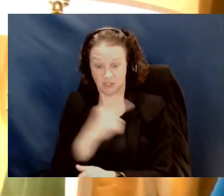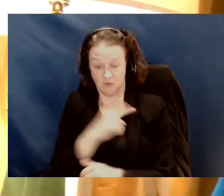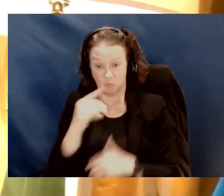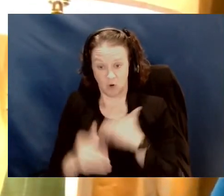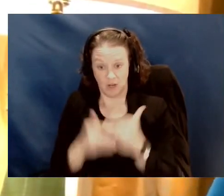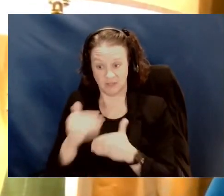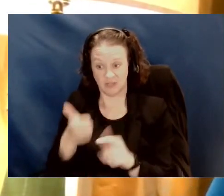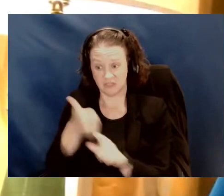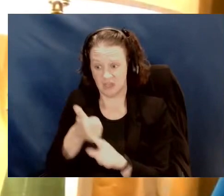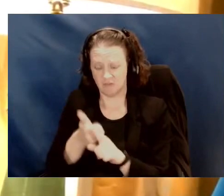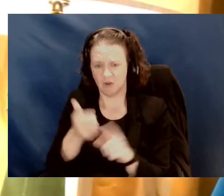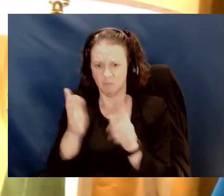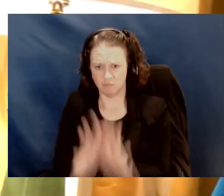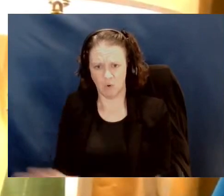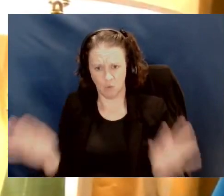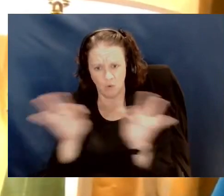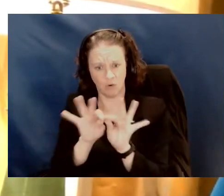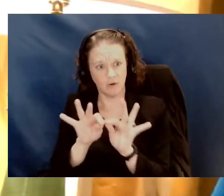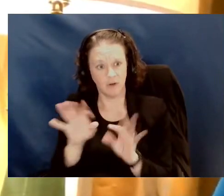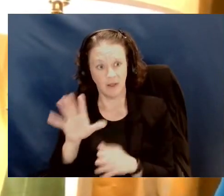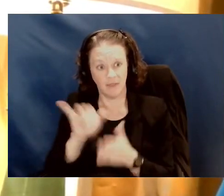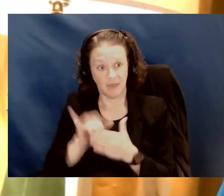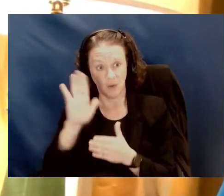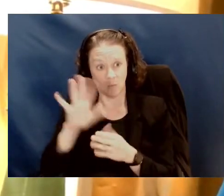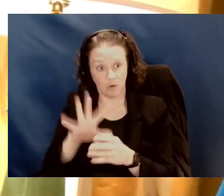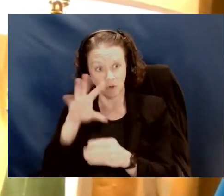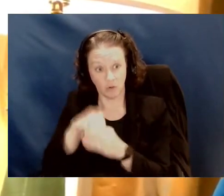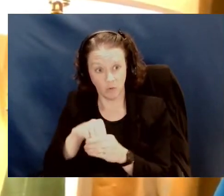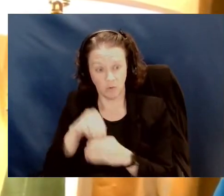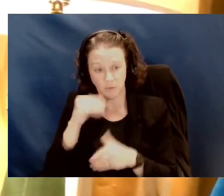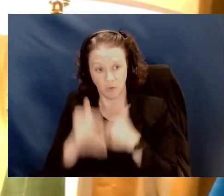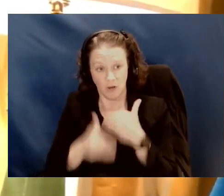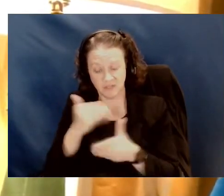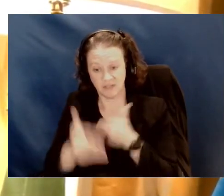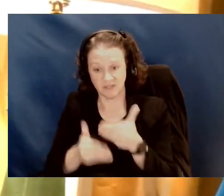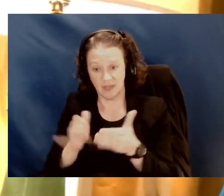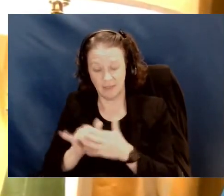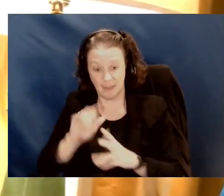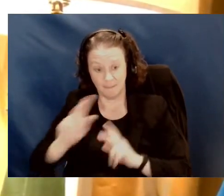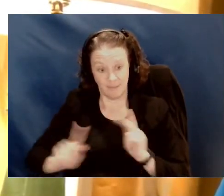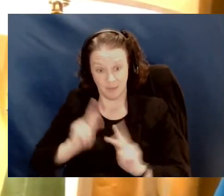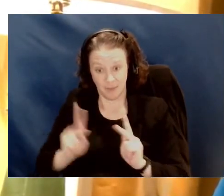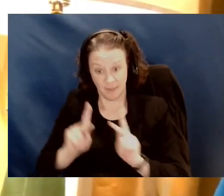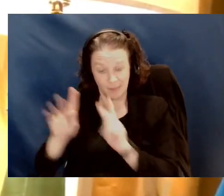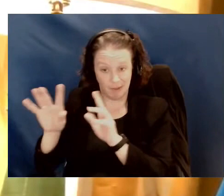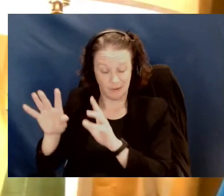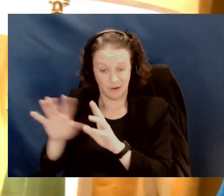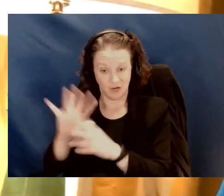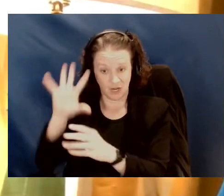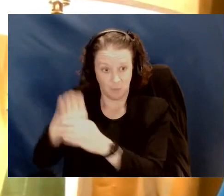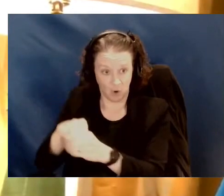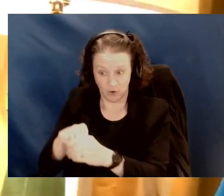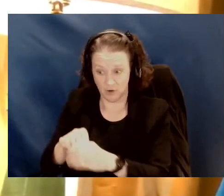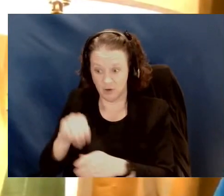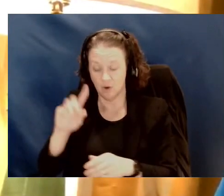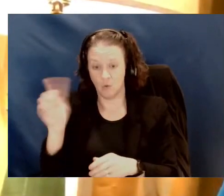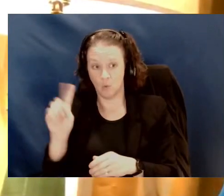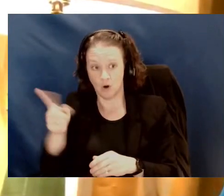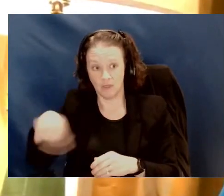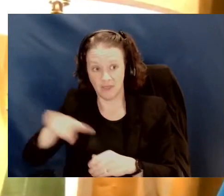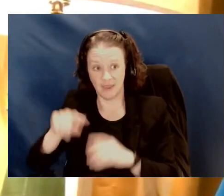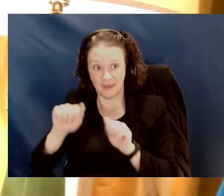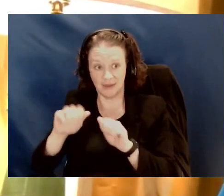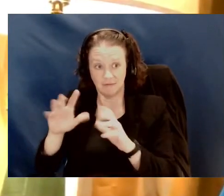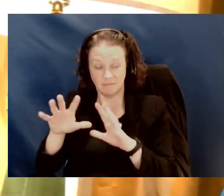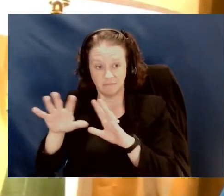very important, and that would include the process that people take part in and where they can hold their legislature